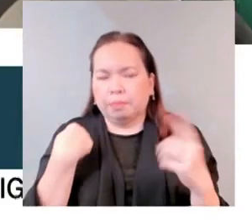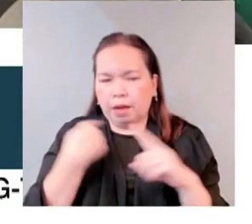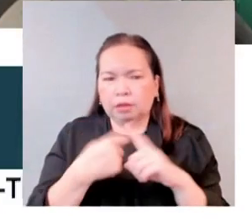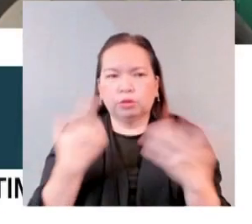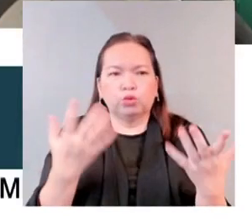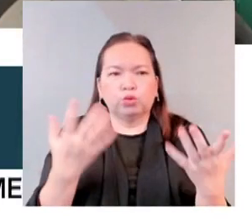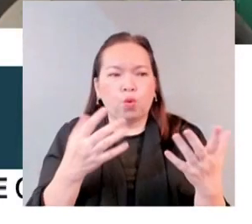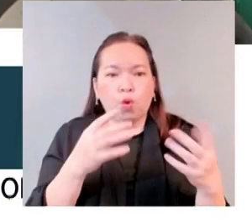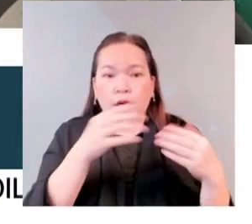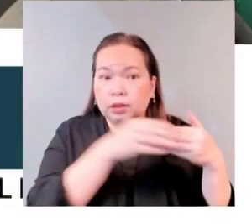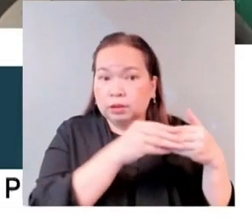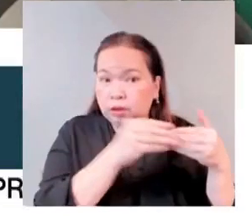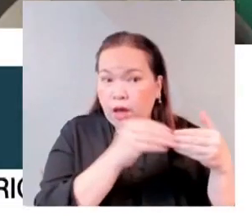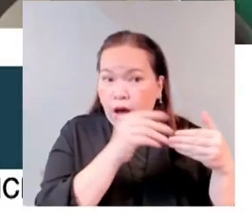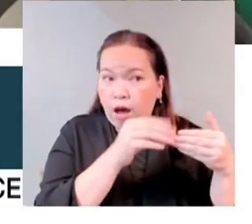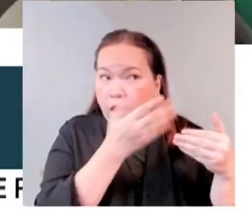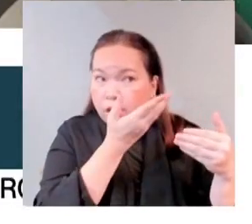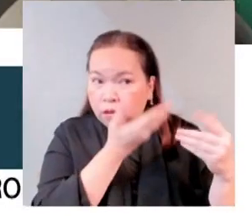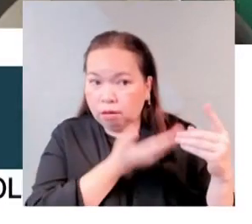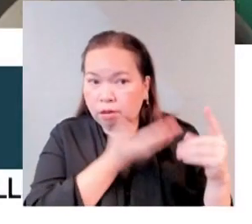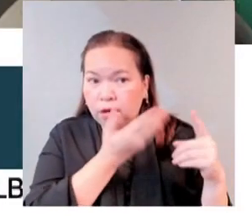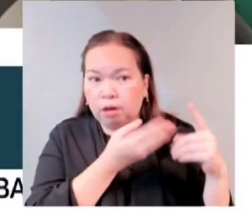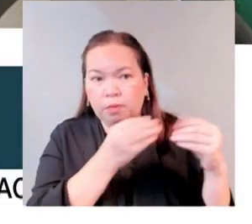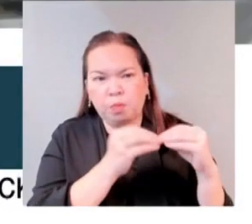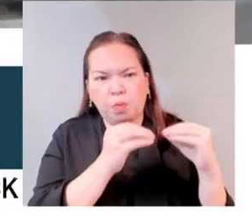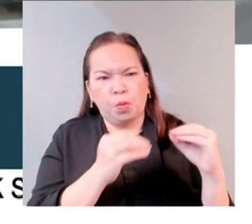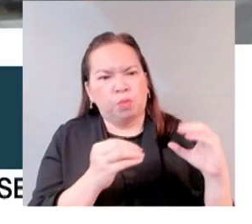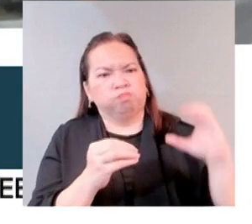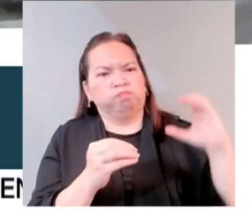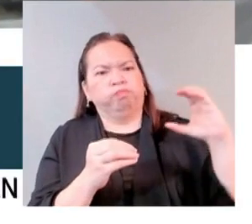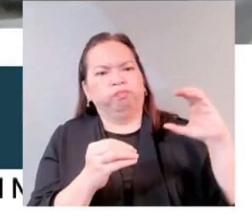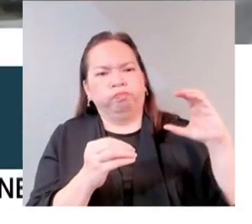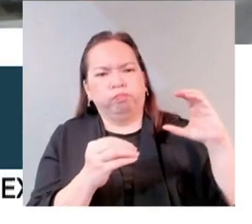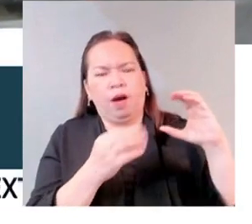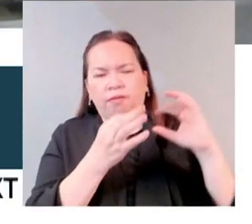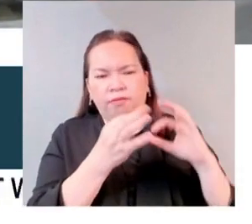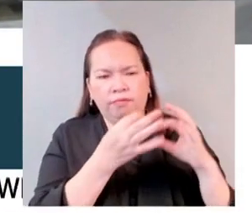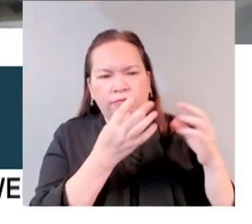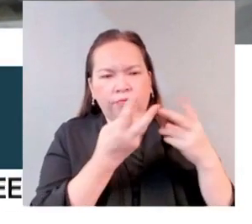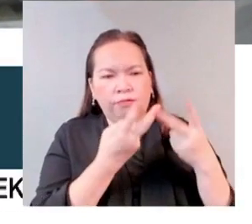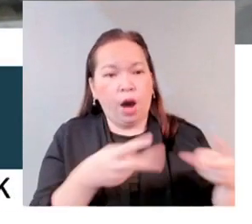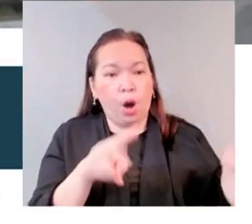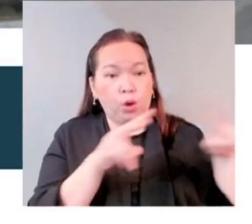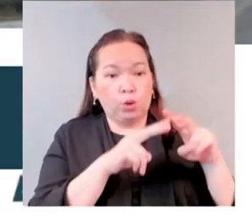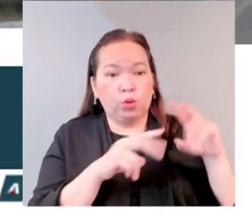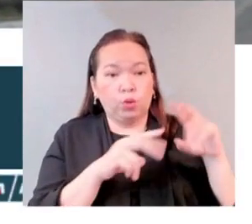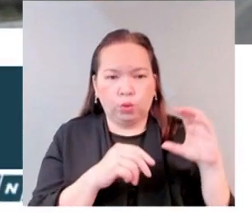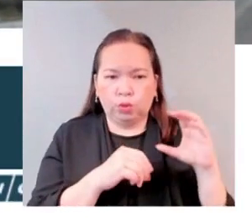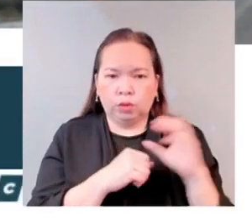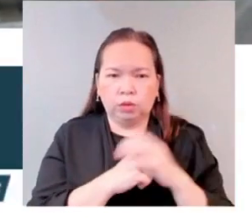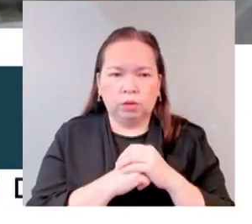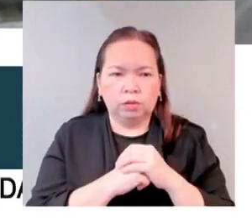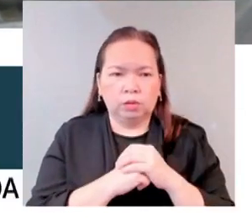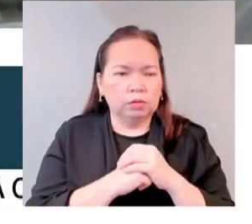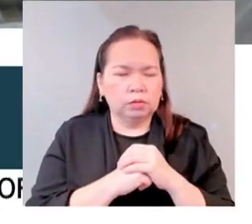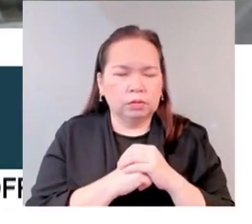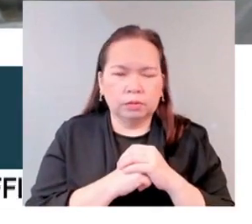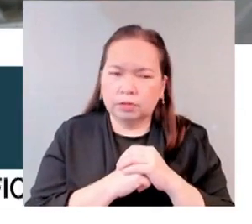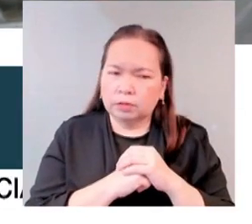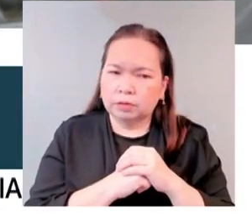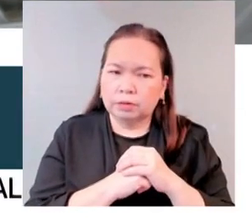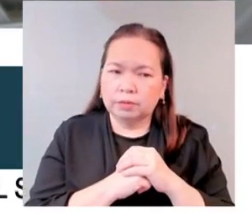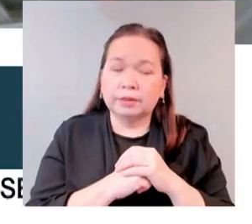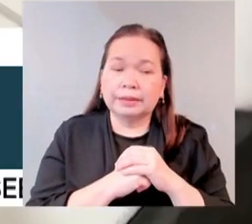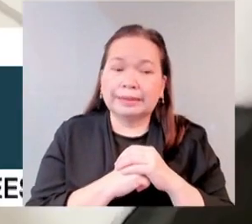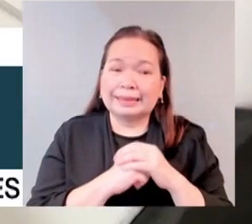petroleum product, dollar-dominated commodity, so kapag mataas yun, bumababa naman yung mga halaga ng ibang mga